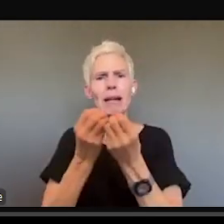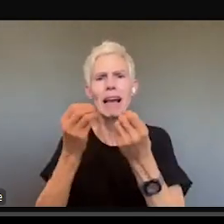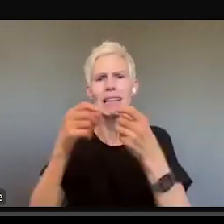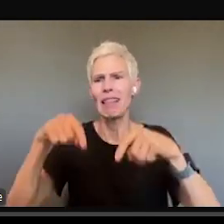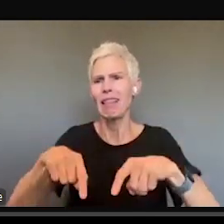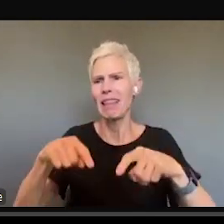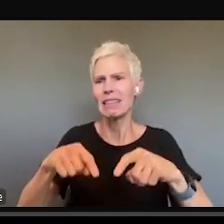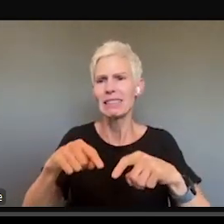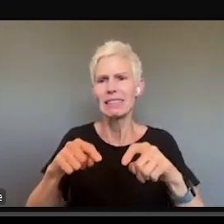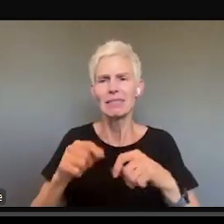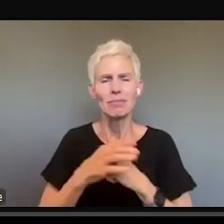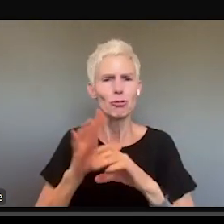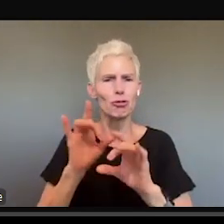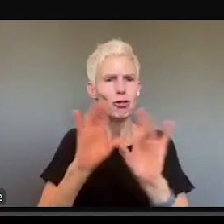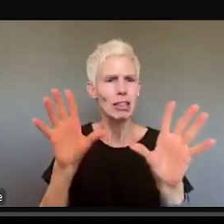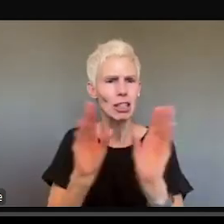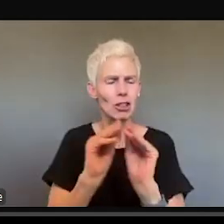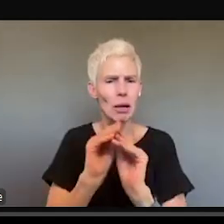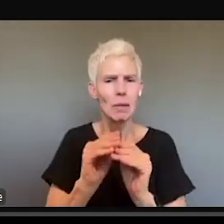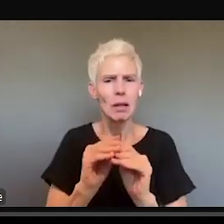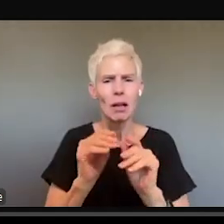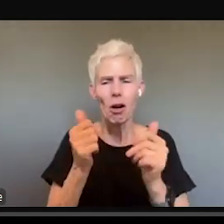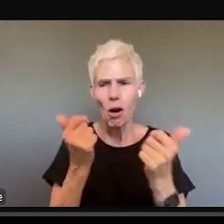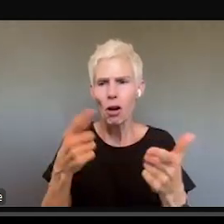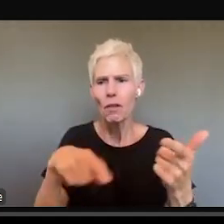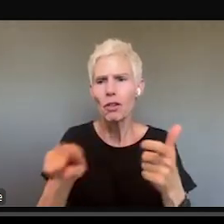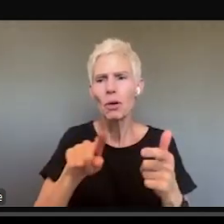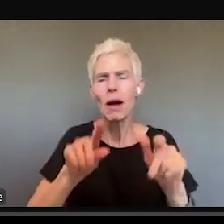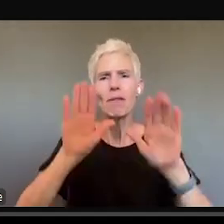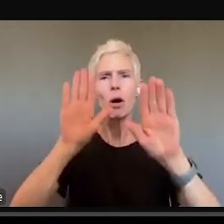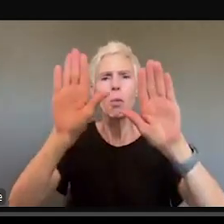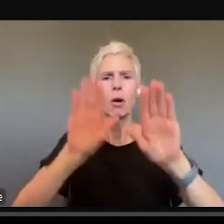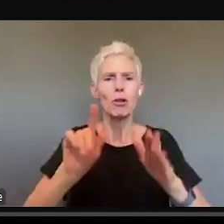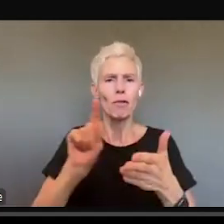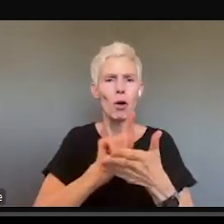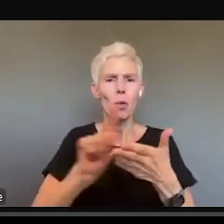and everybody have a fantastic rest of your week. Thank you.